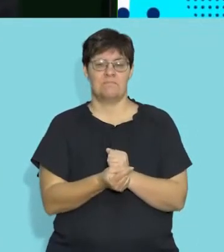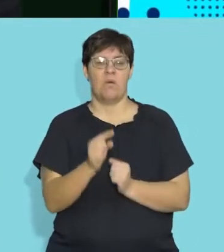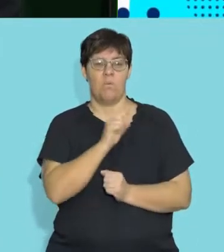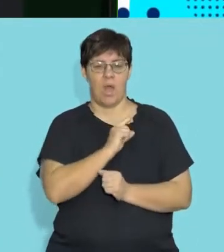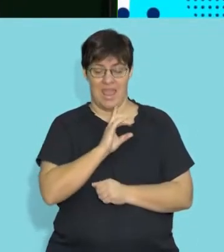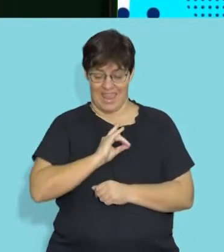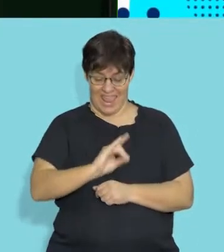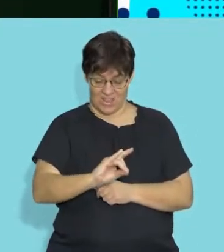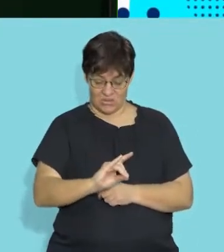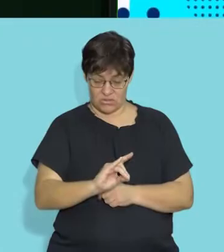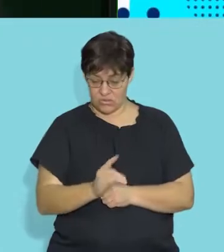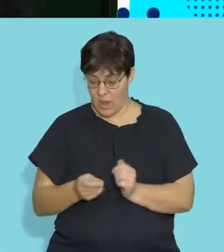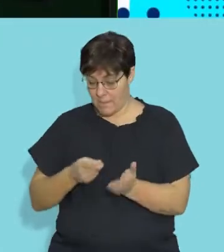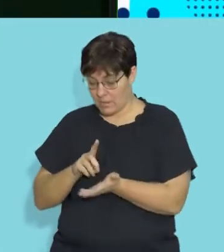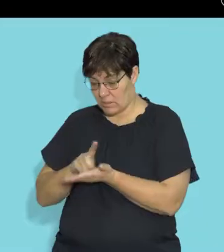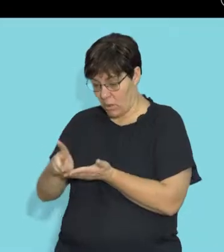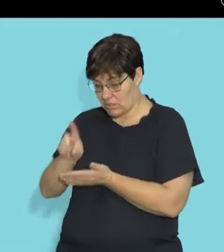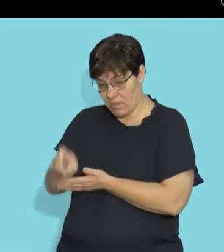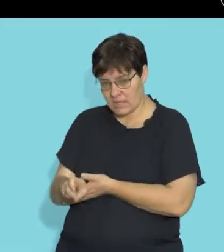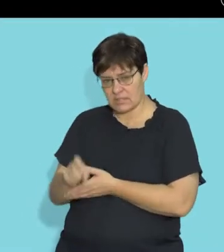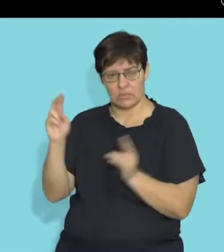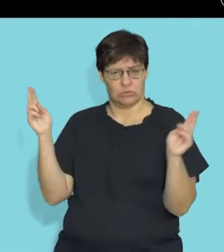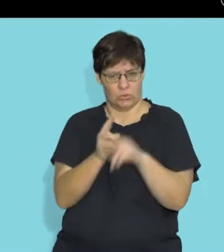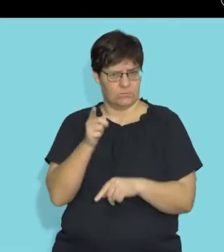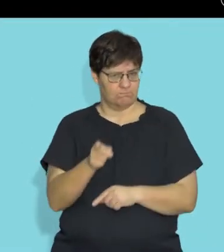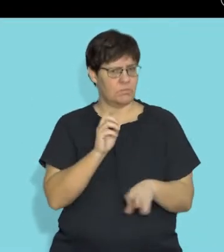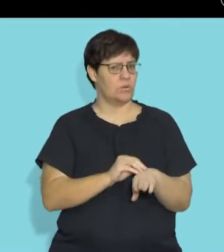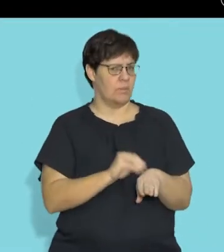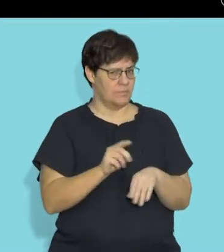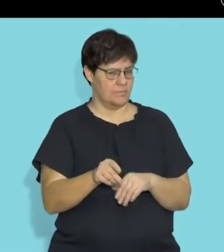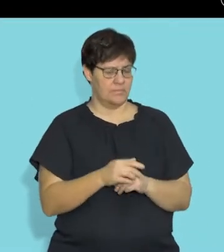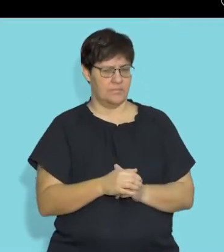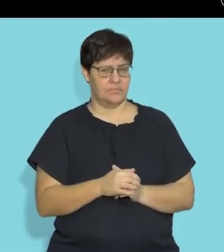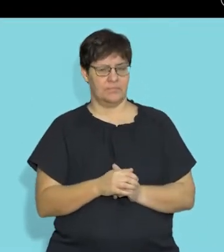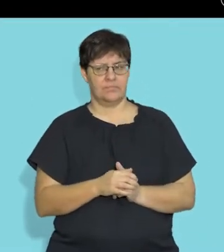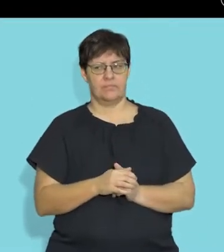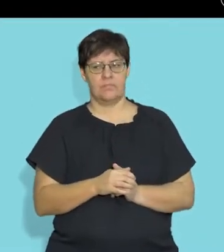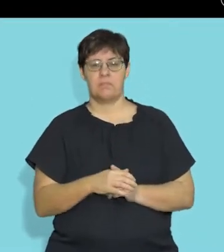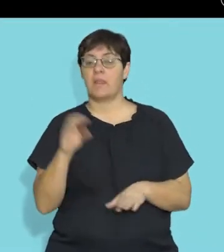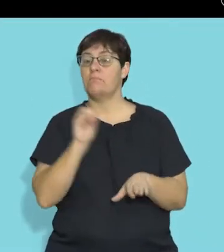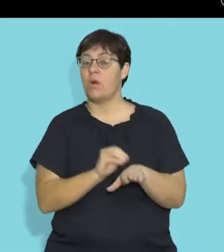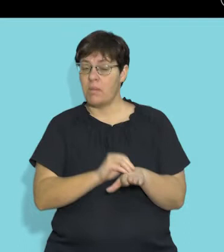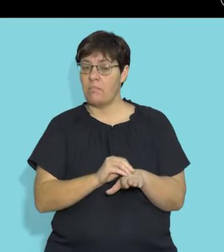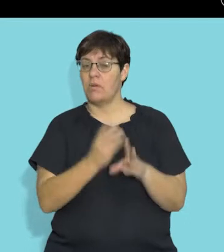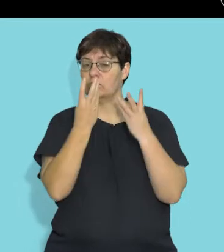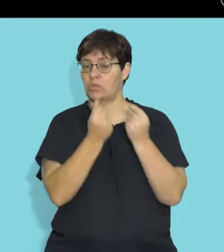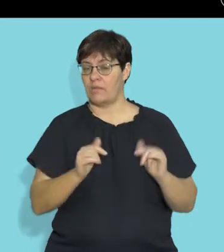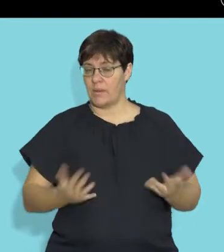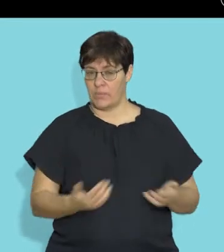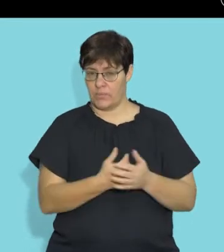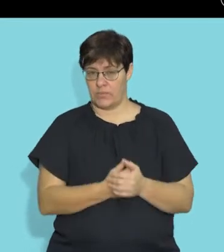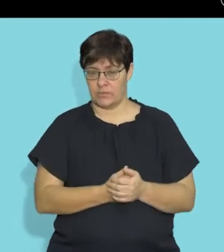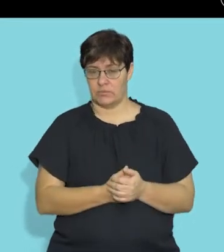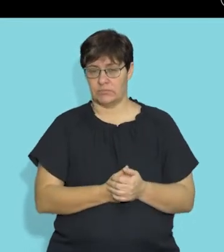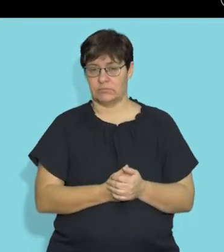concerned. Okay, now, where there's a problem, we need to solve the problem. Number one,